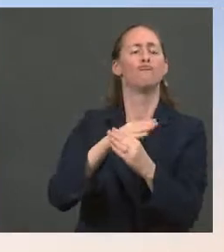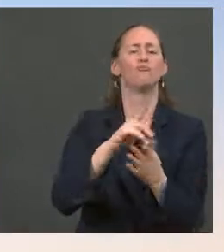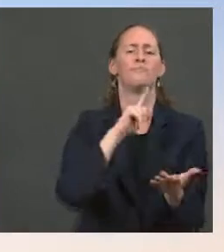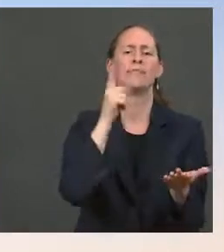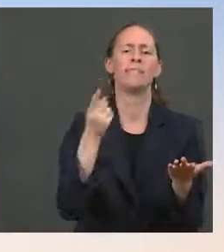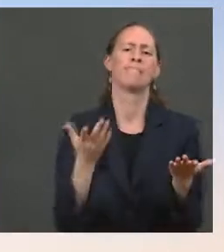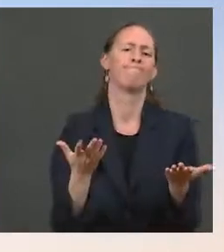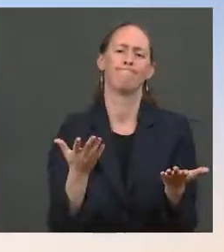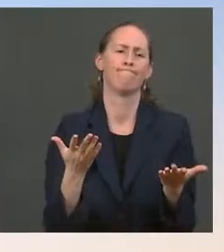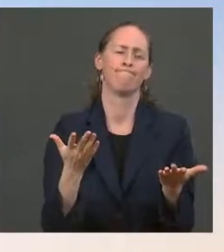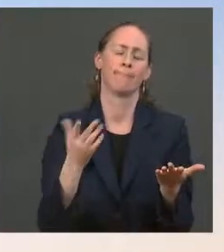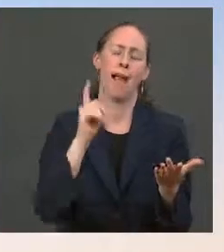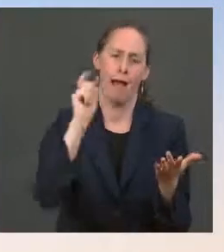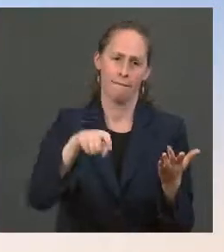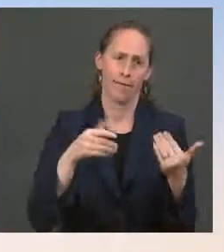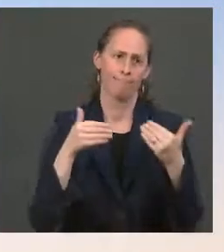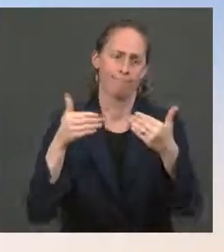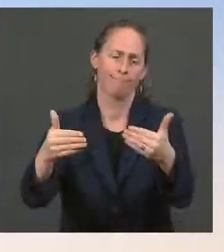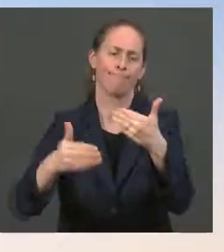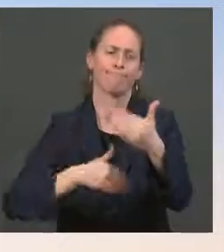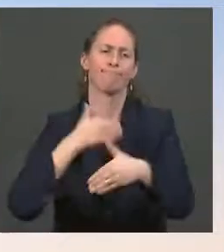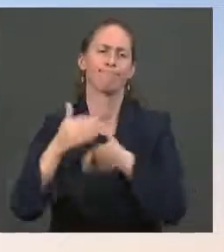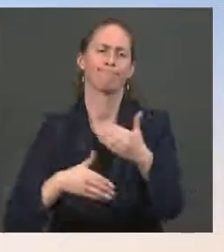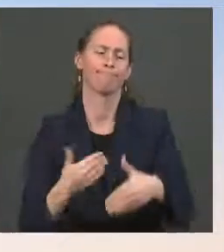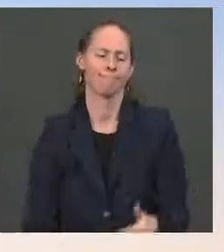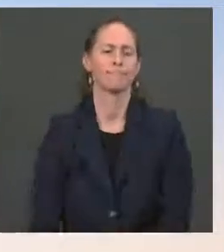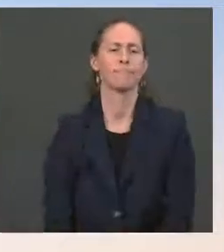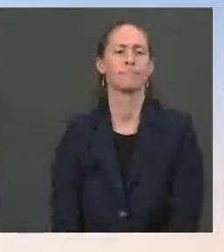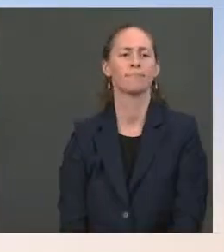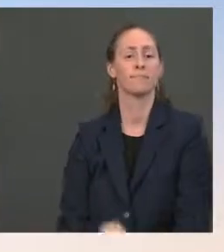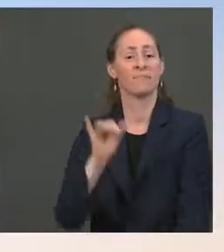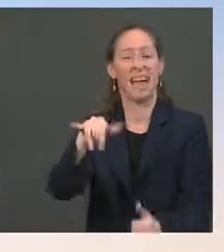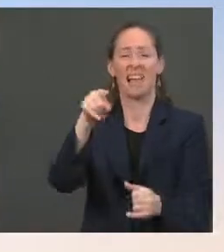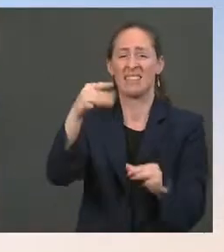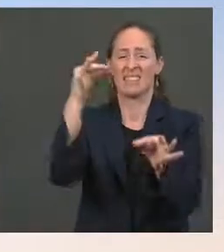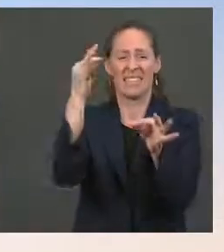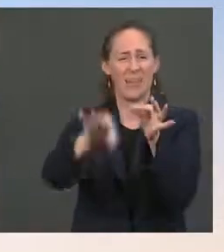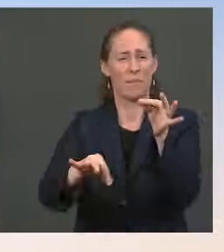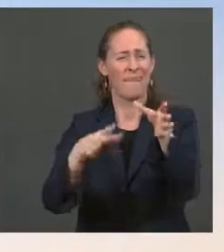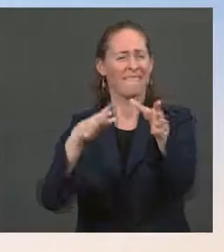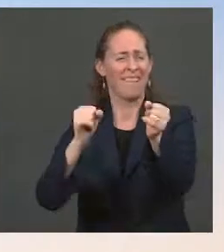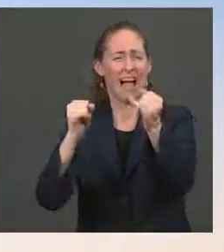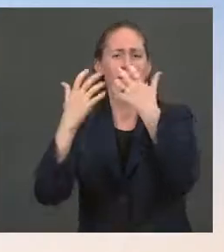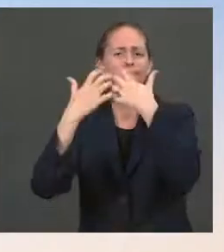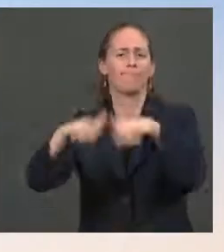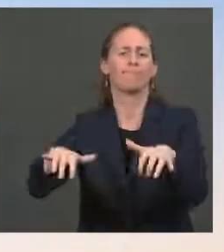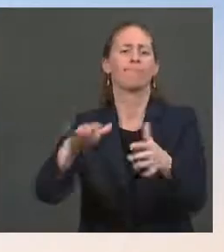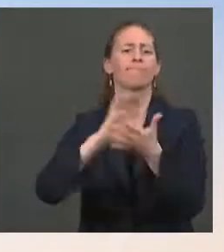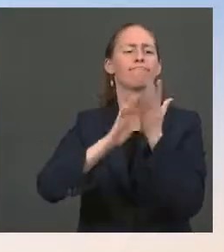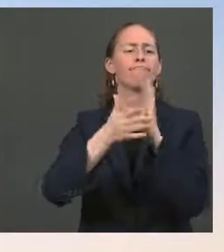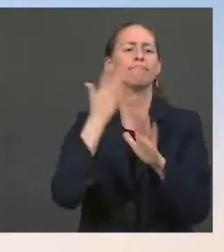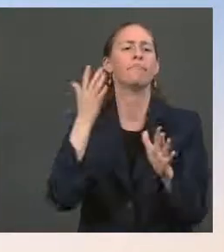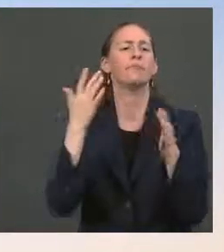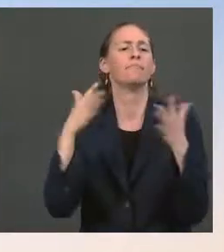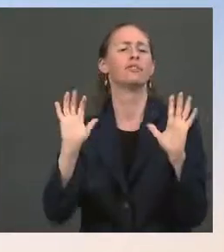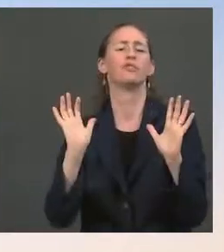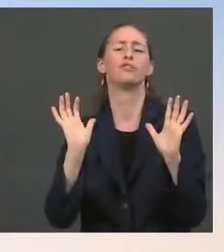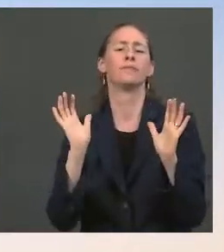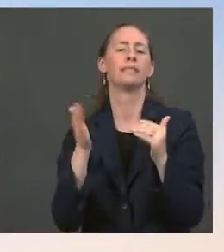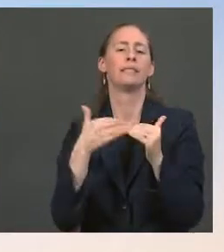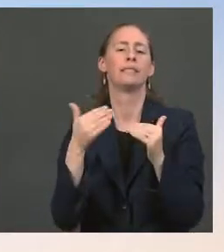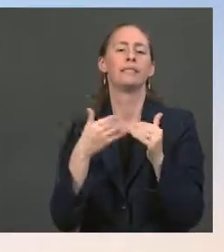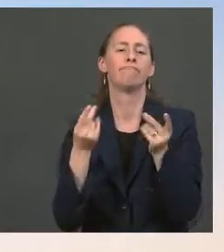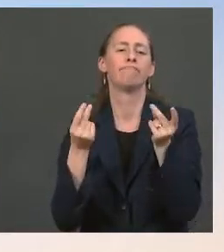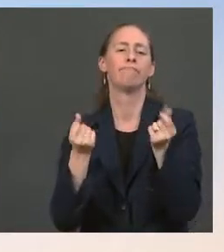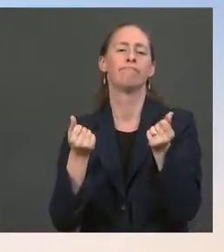happen. That is the fastest, the simplest, the cleanest, the least risky way to get this done. And certainly that's